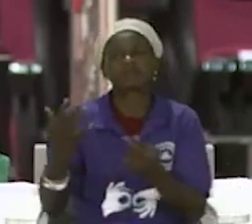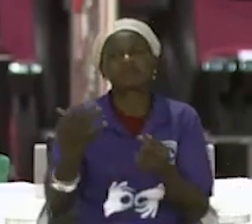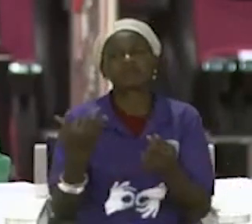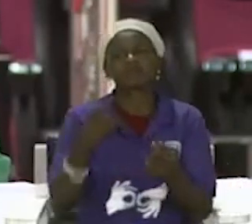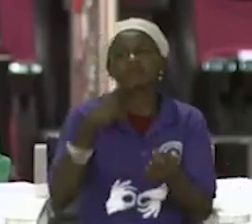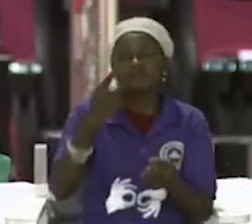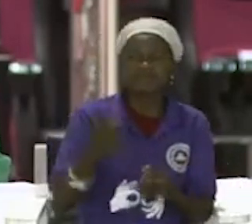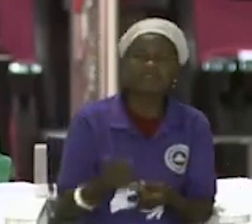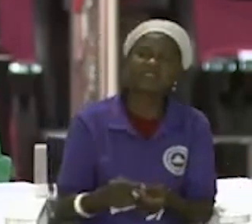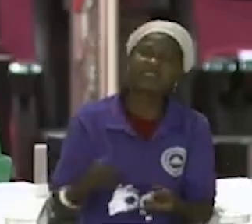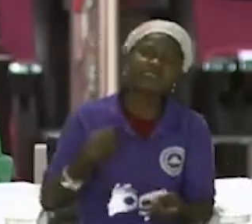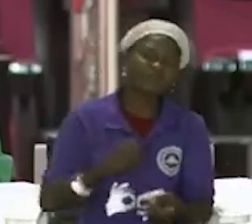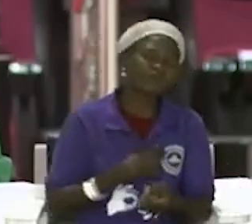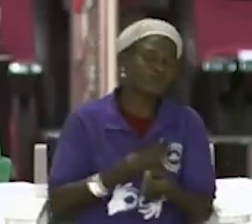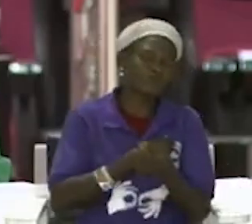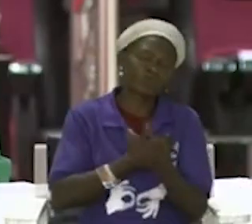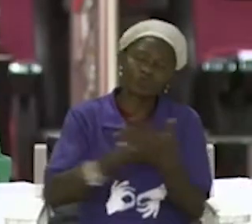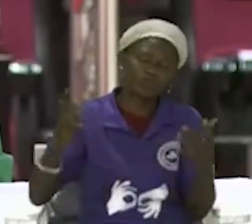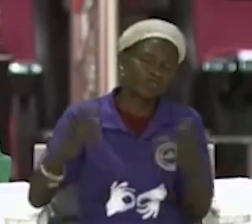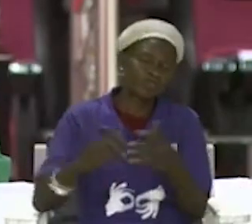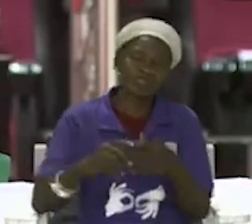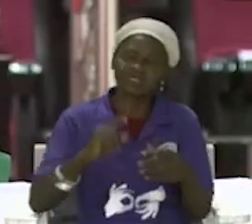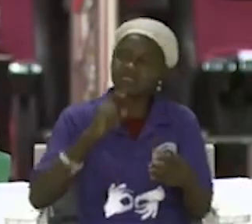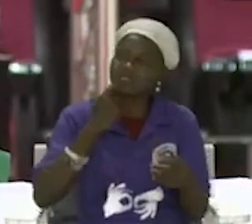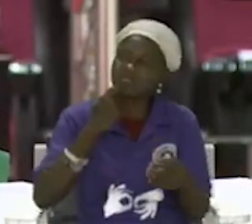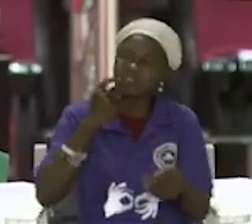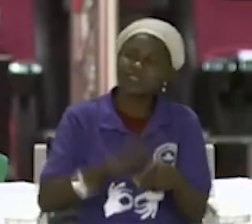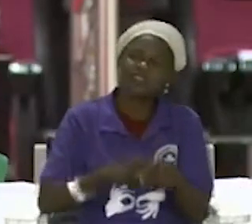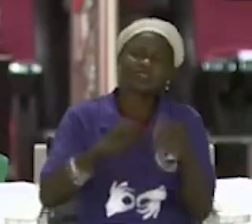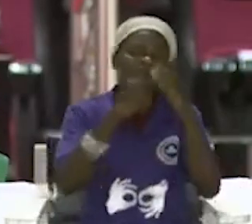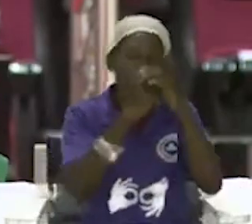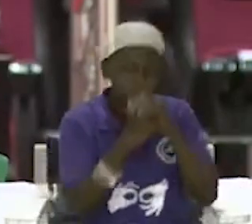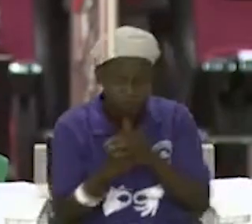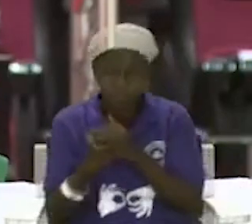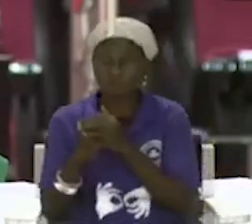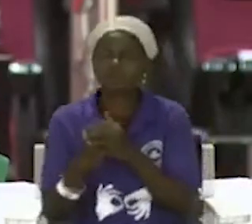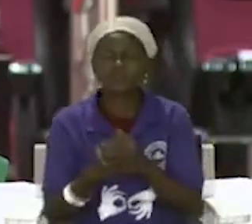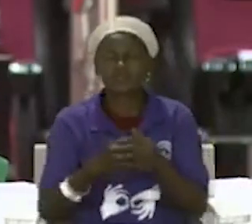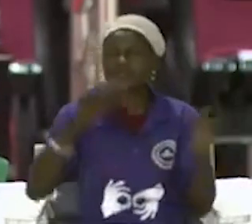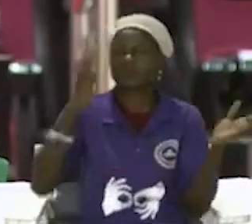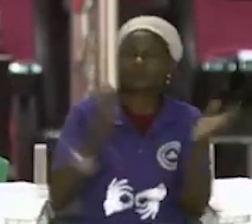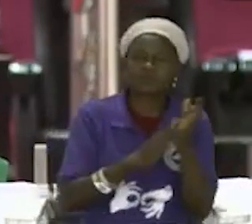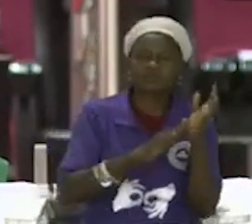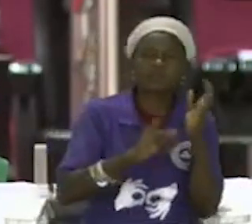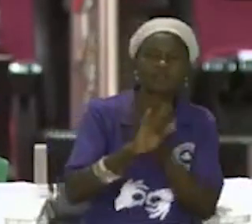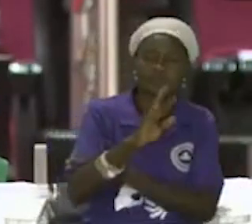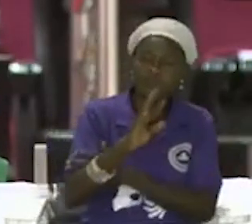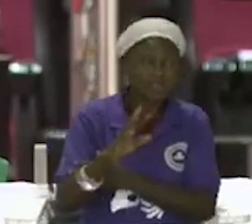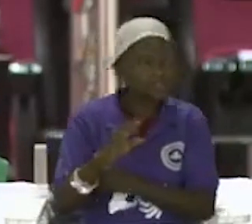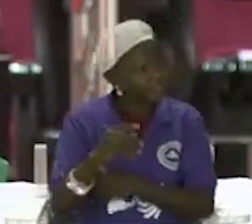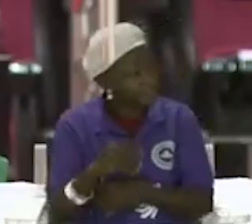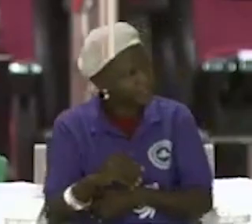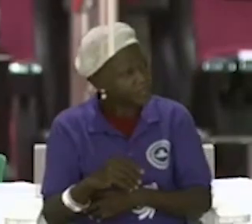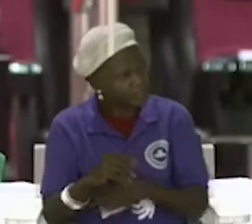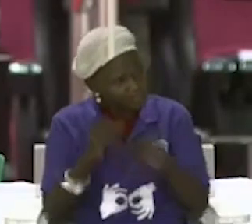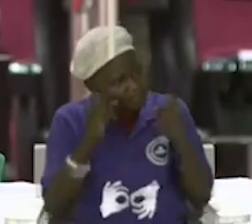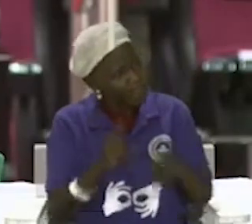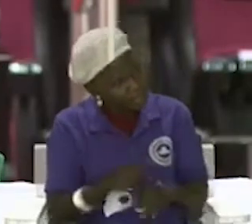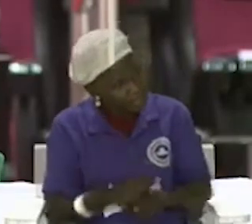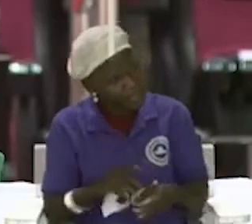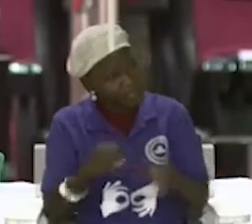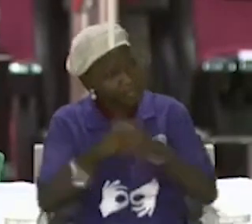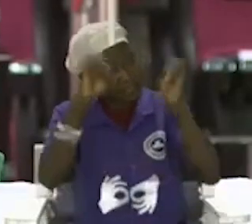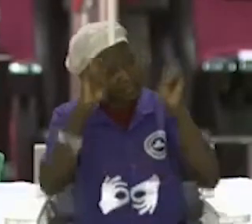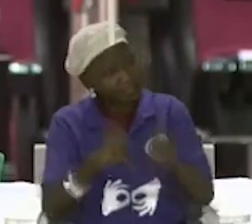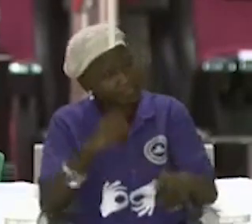we spent quality time worshiping, praising God. I said, in examination time?